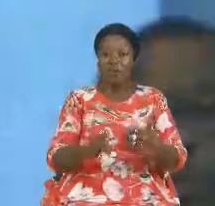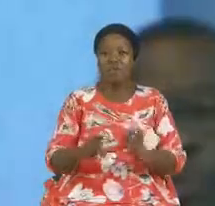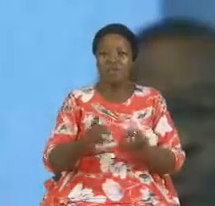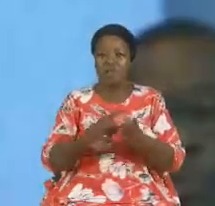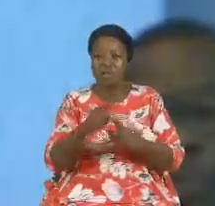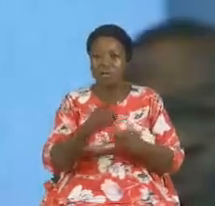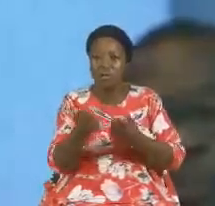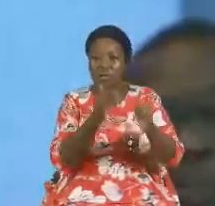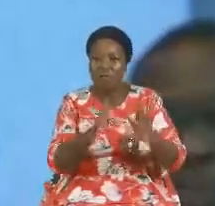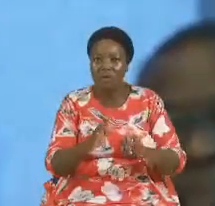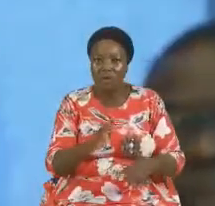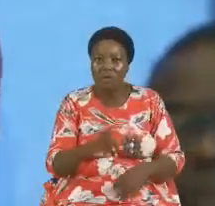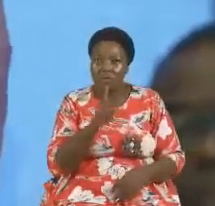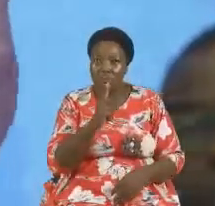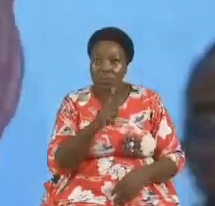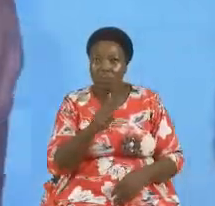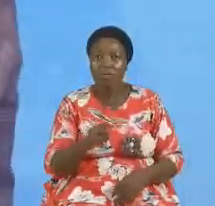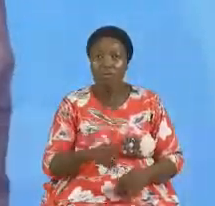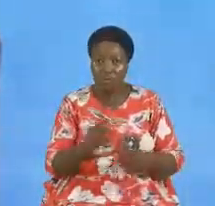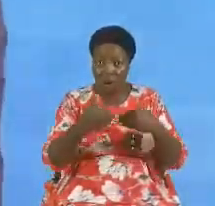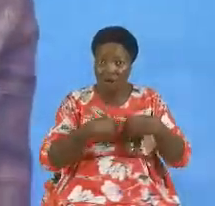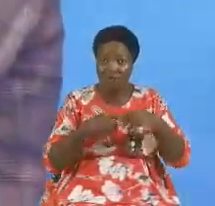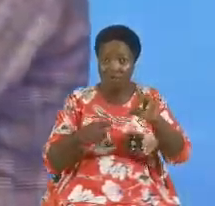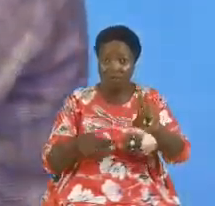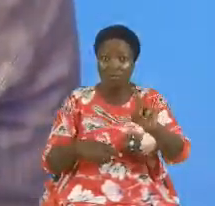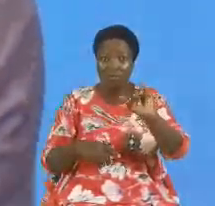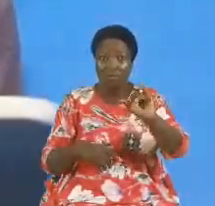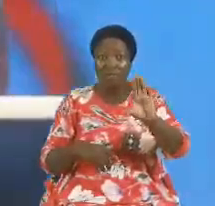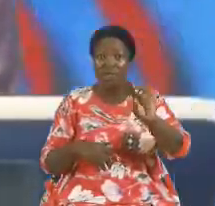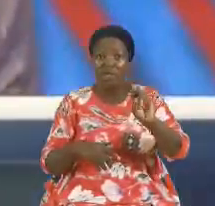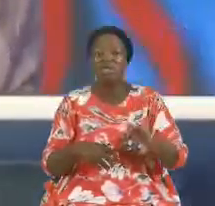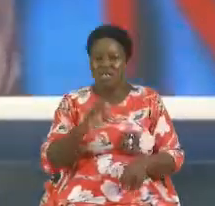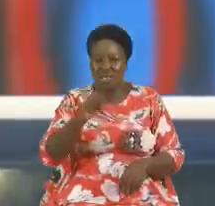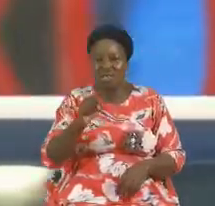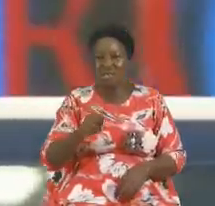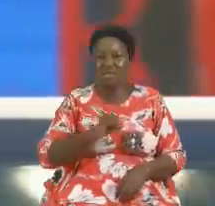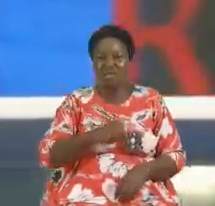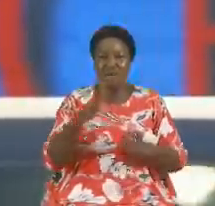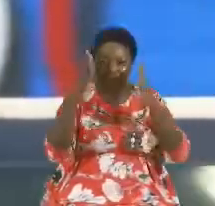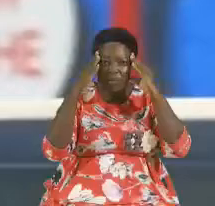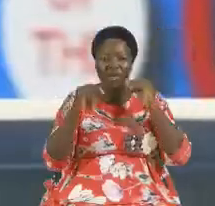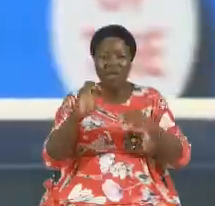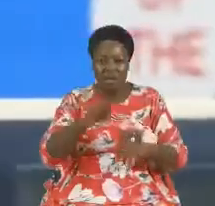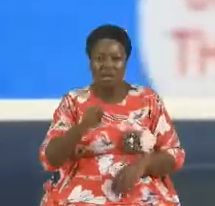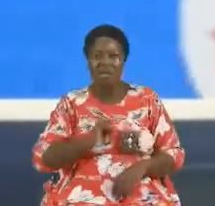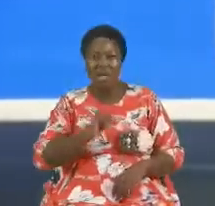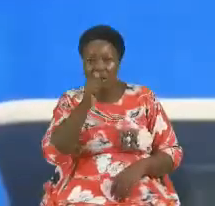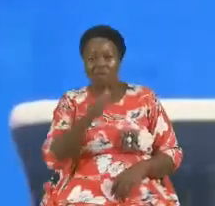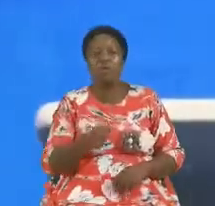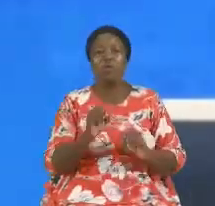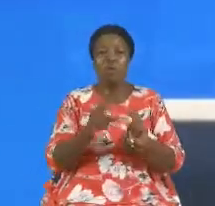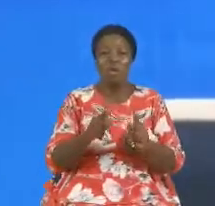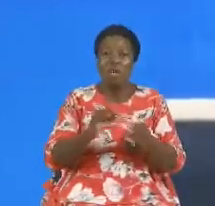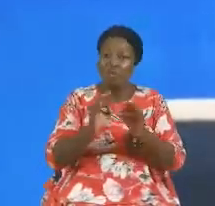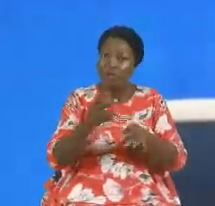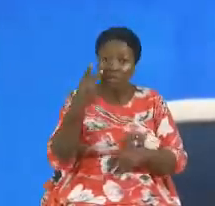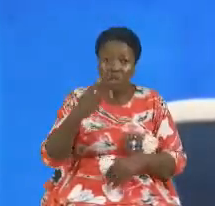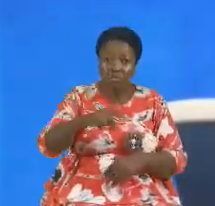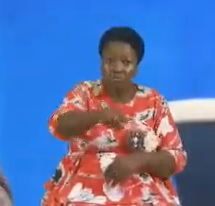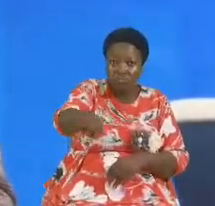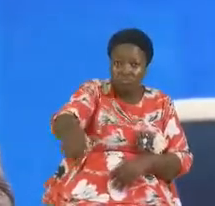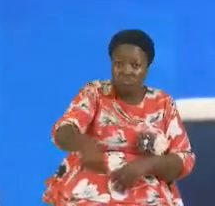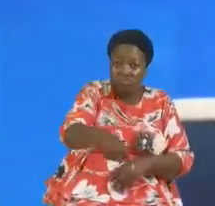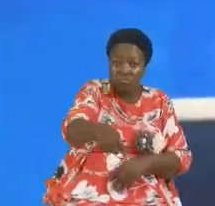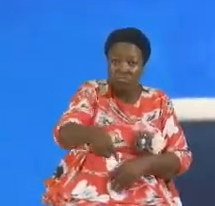right. Then the second person, he said, you're a driver, aren't you? Yes, I am. License, aren't you? I am. Experience, aren't